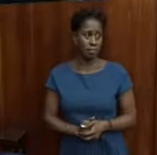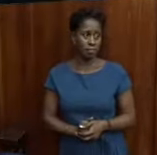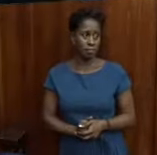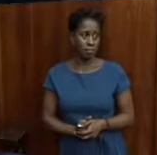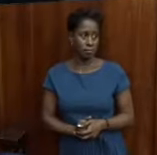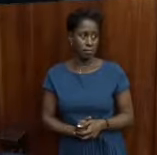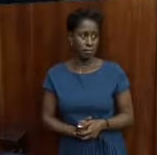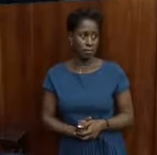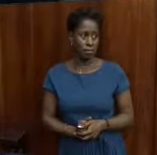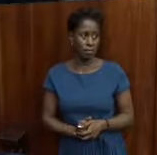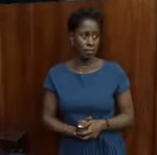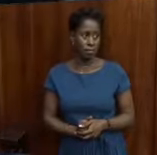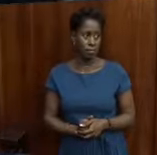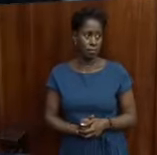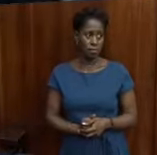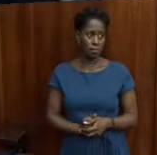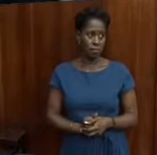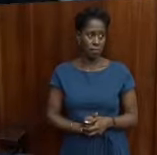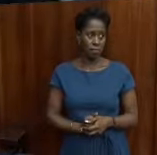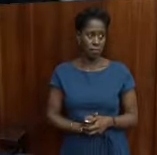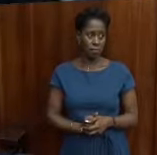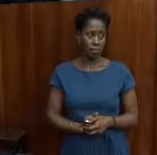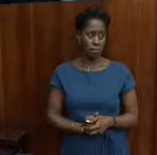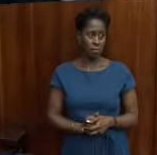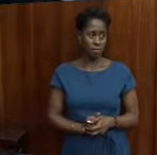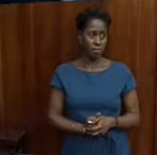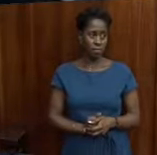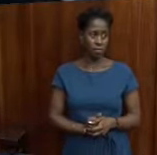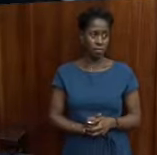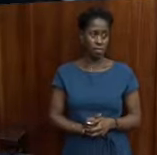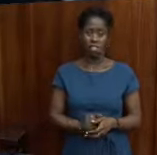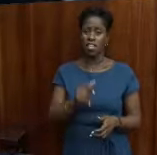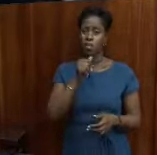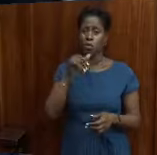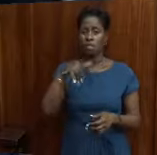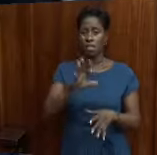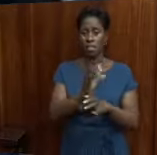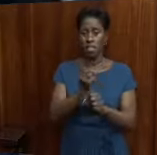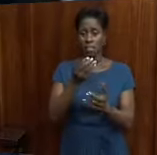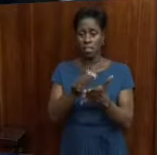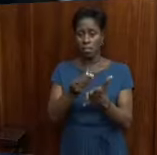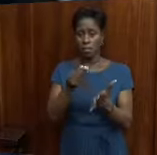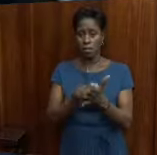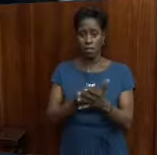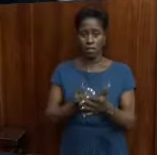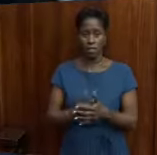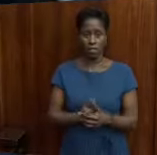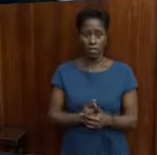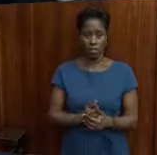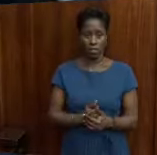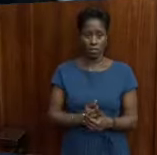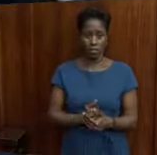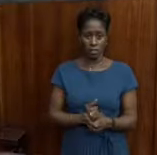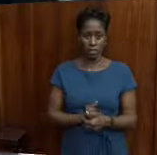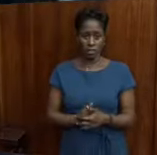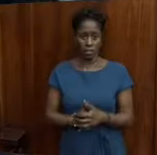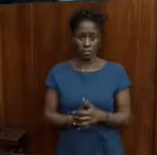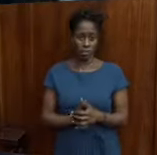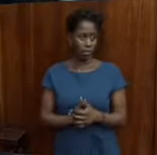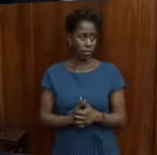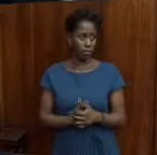to an unusual source, which we have yet to receive. We have yet to receive, with 5 million